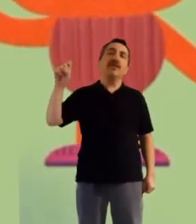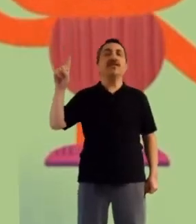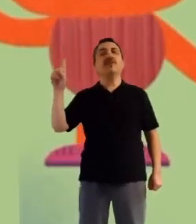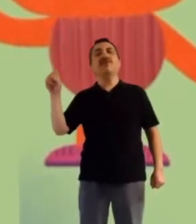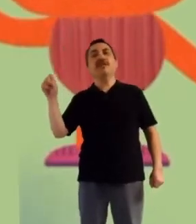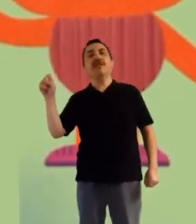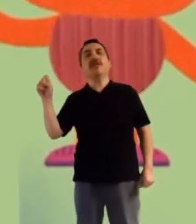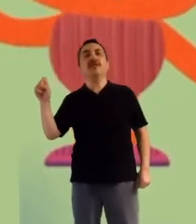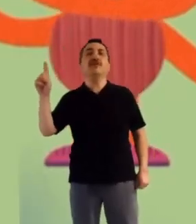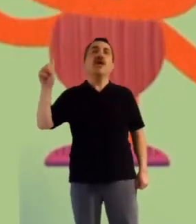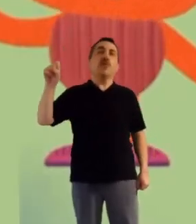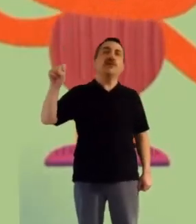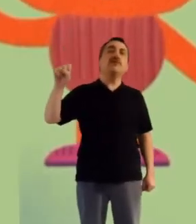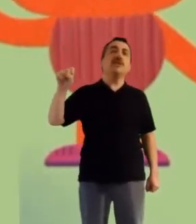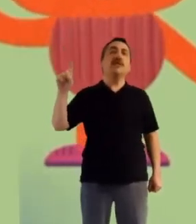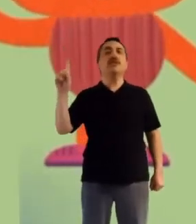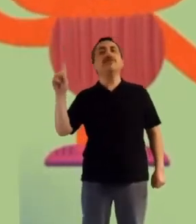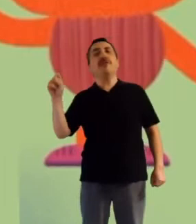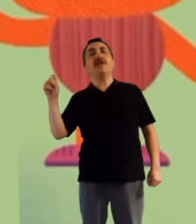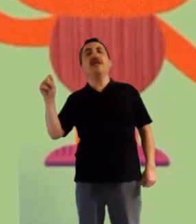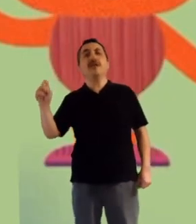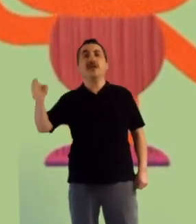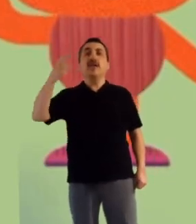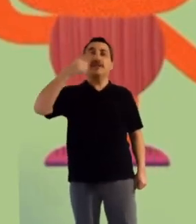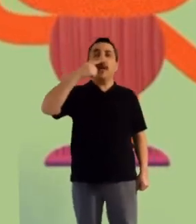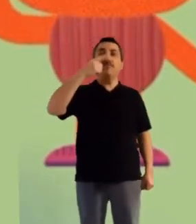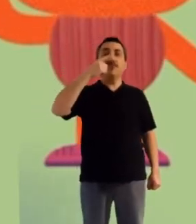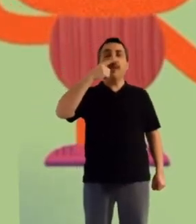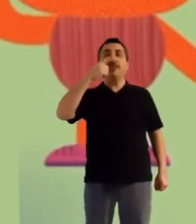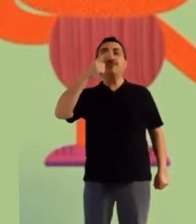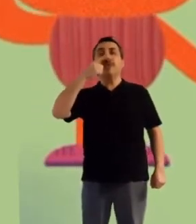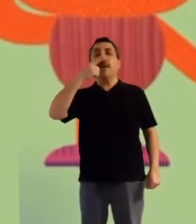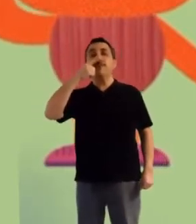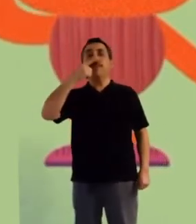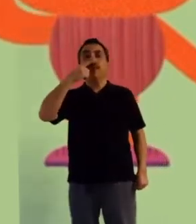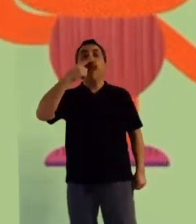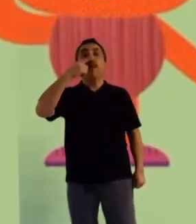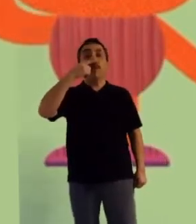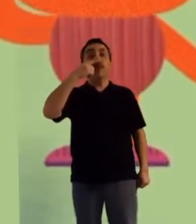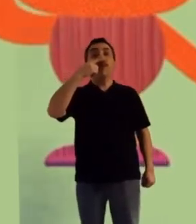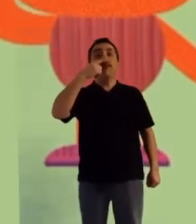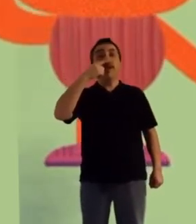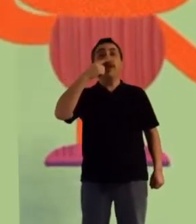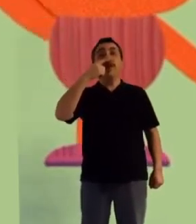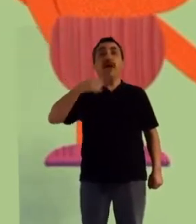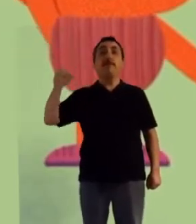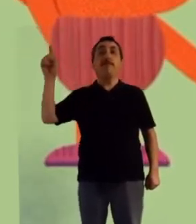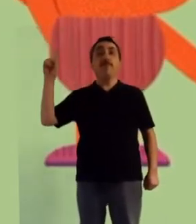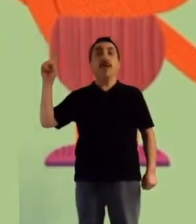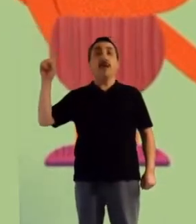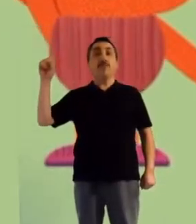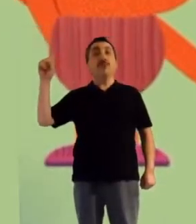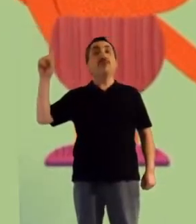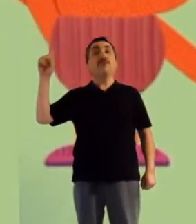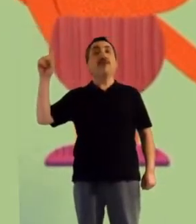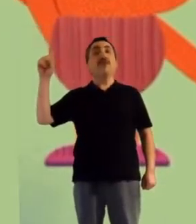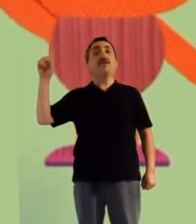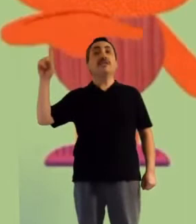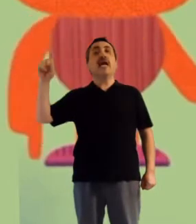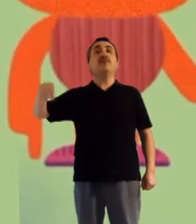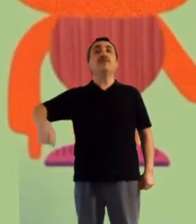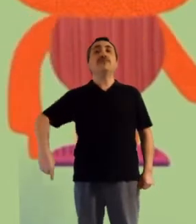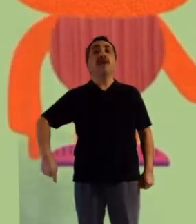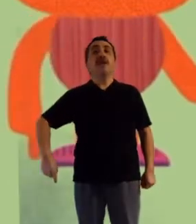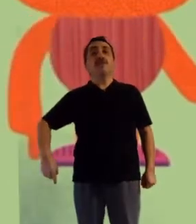One little finger, one little finger, tap, tap, tap. Point your finger up, point your